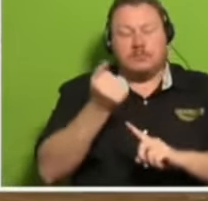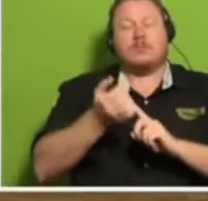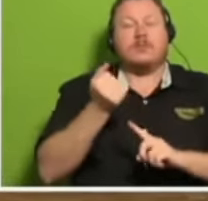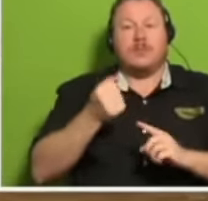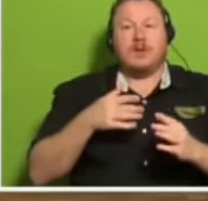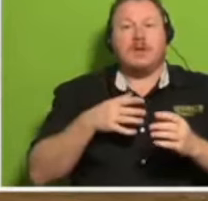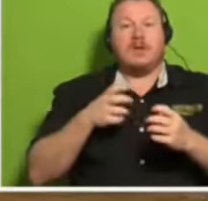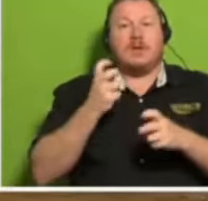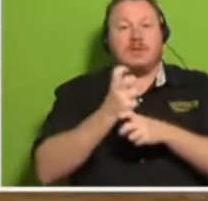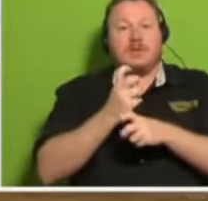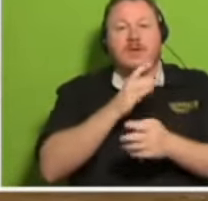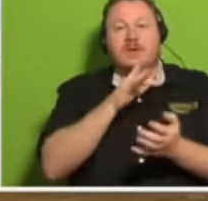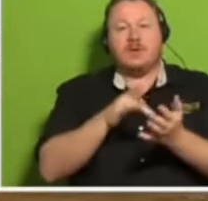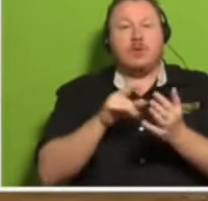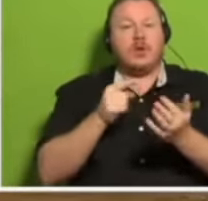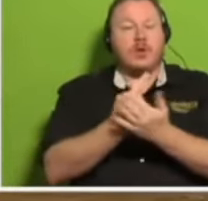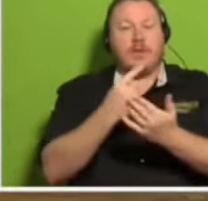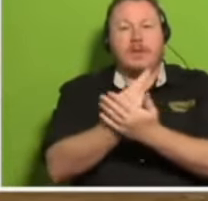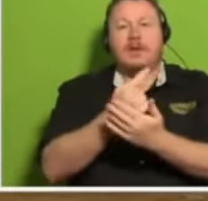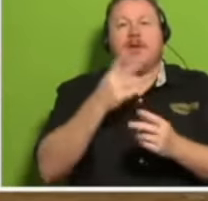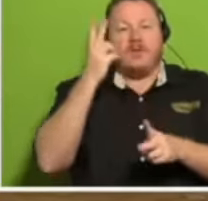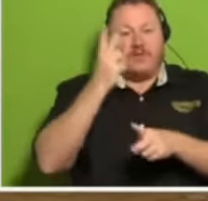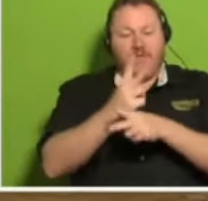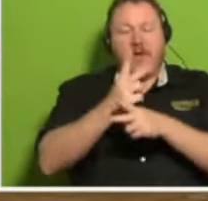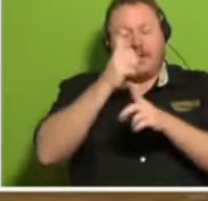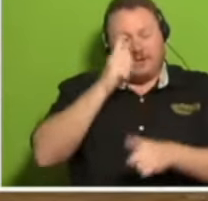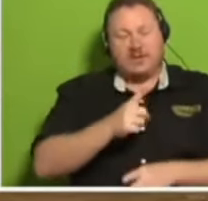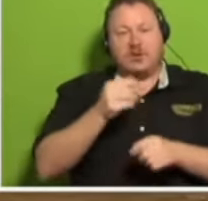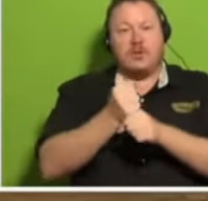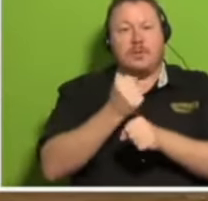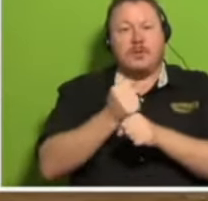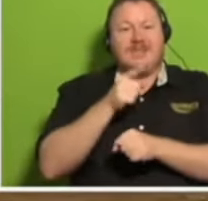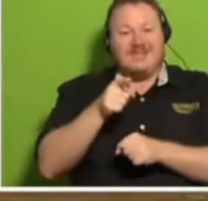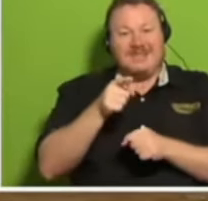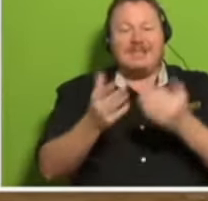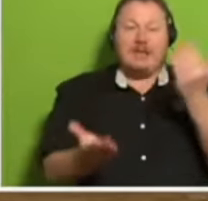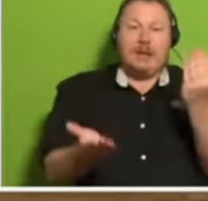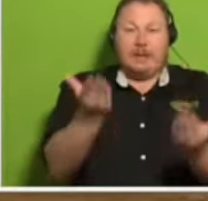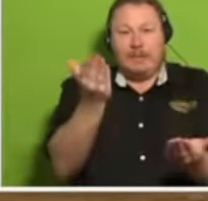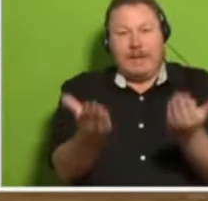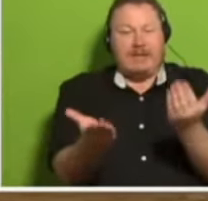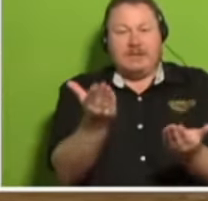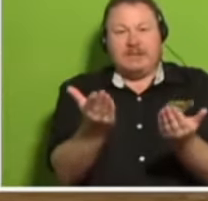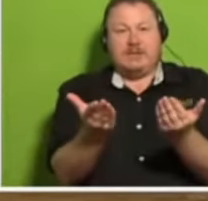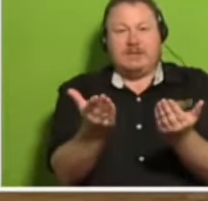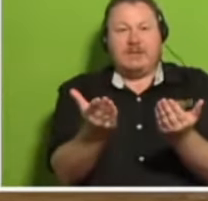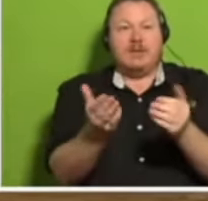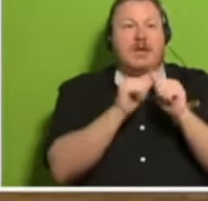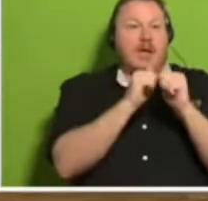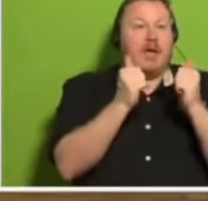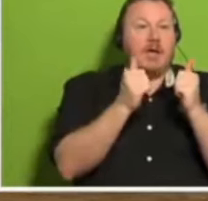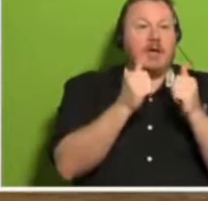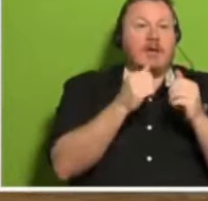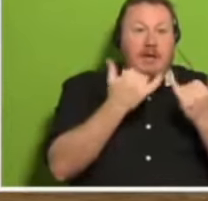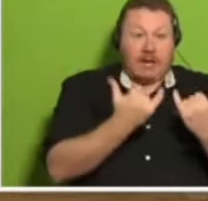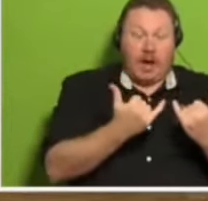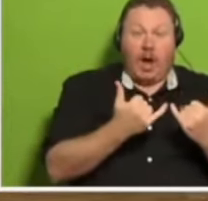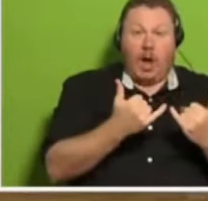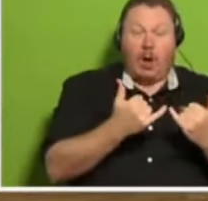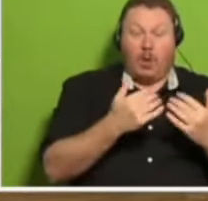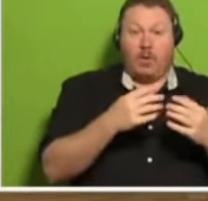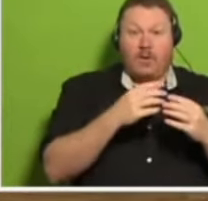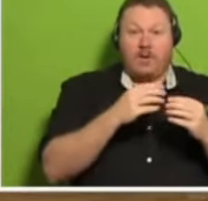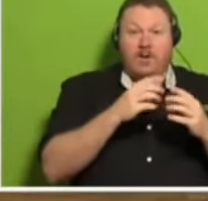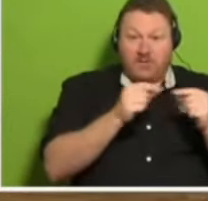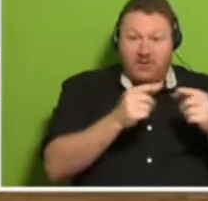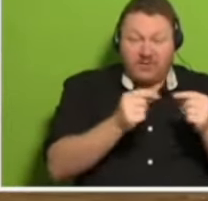was announced. Our final determination must strike the right balance between the urgency to meet overdue deadlines